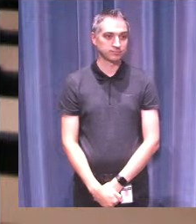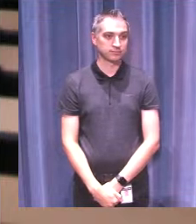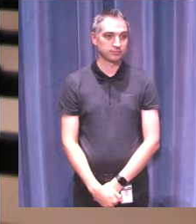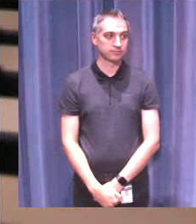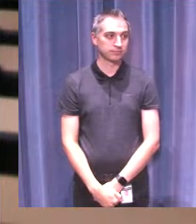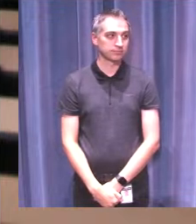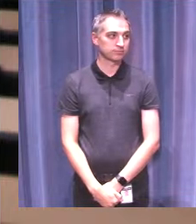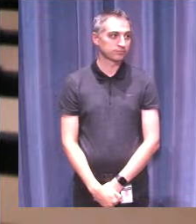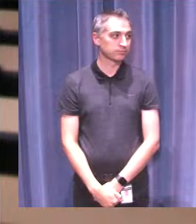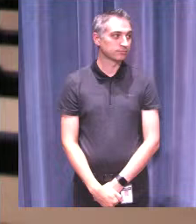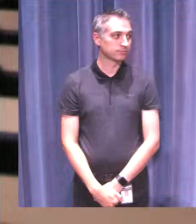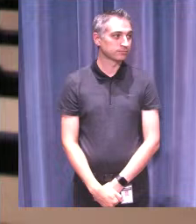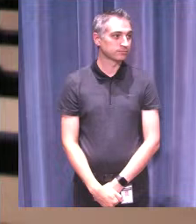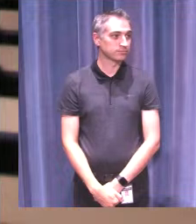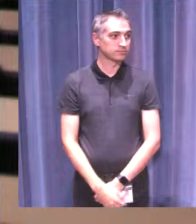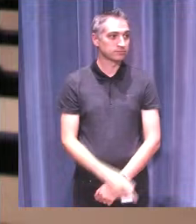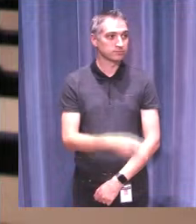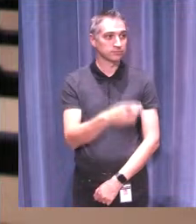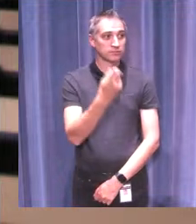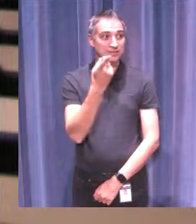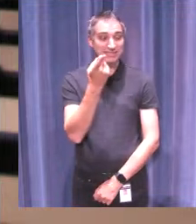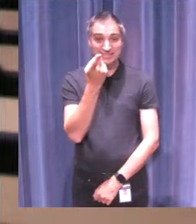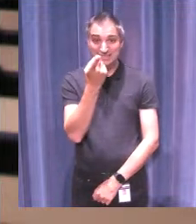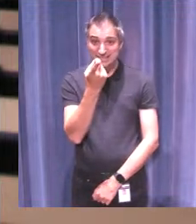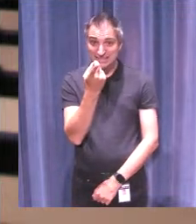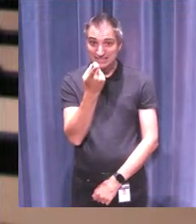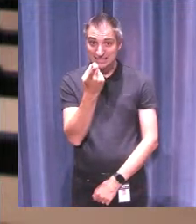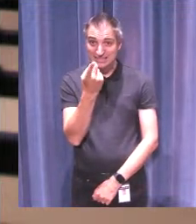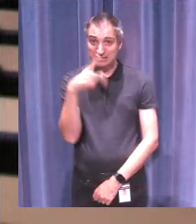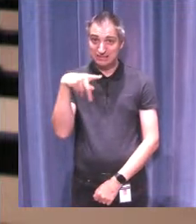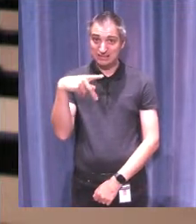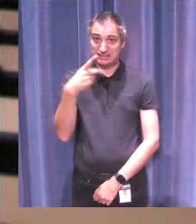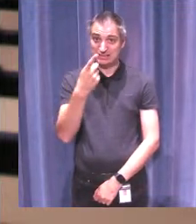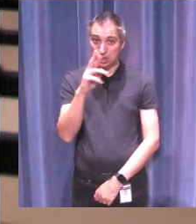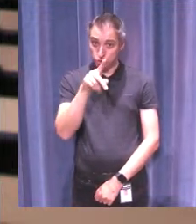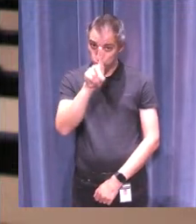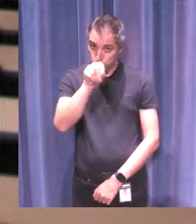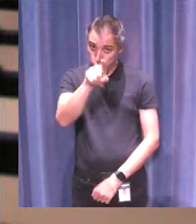Do you have the questions in front of you, Doctor?